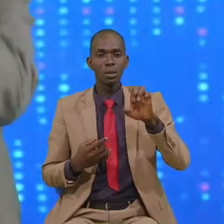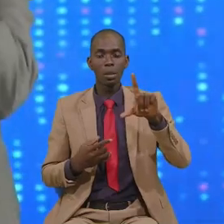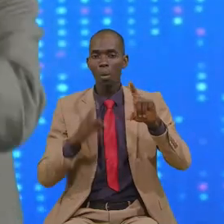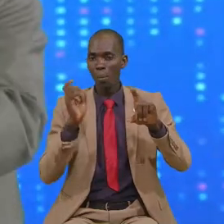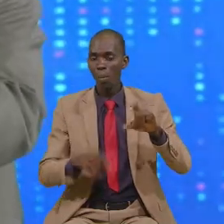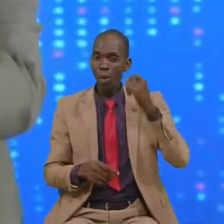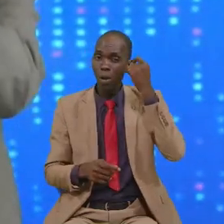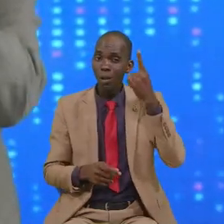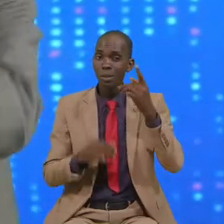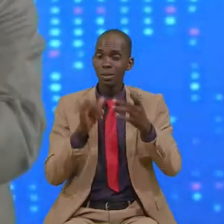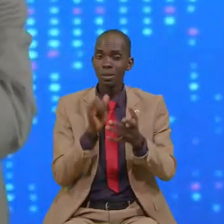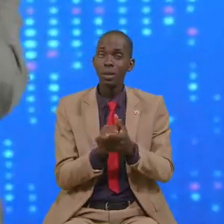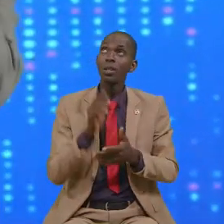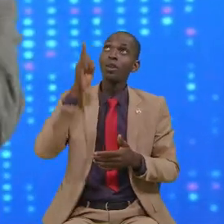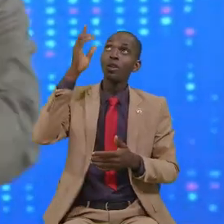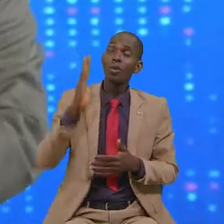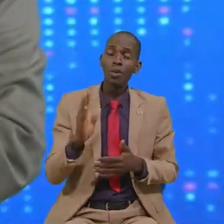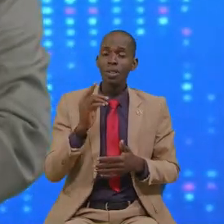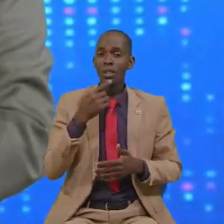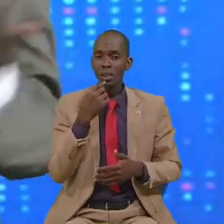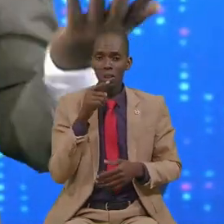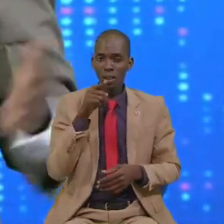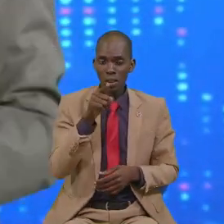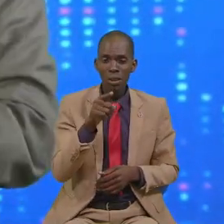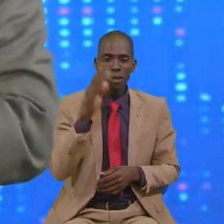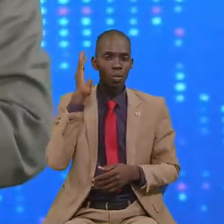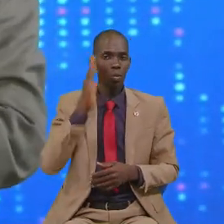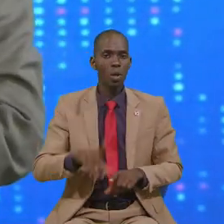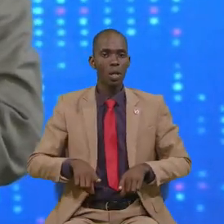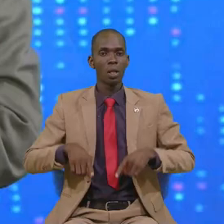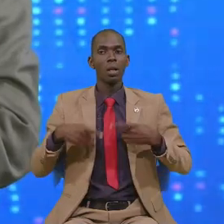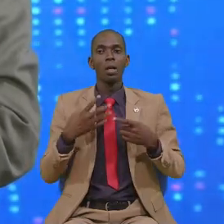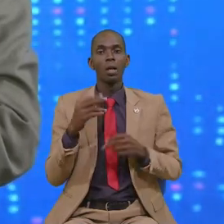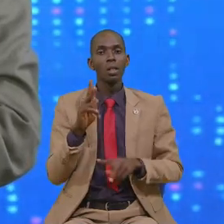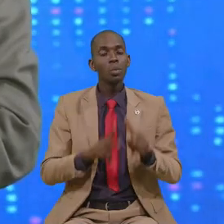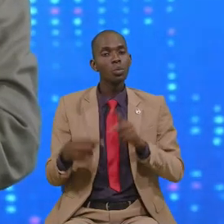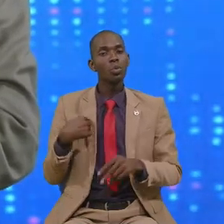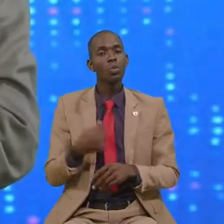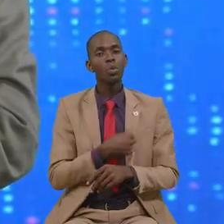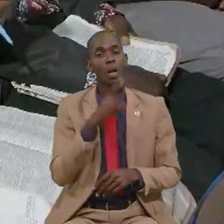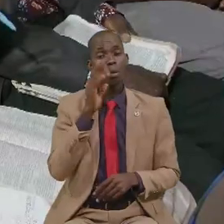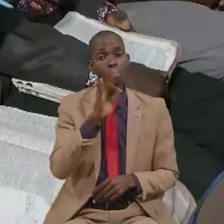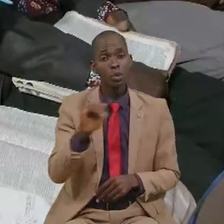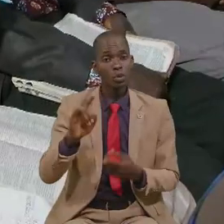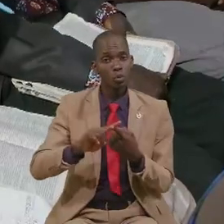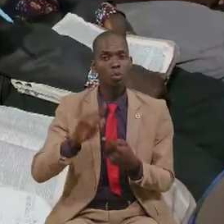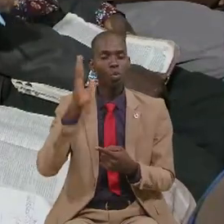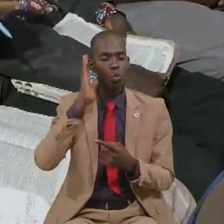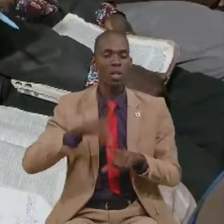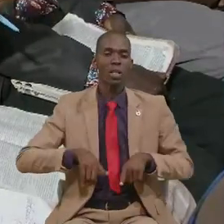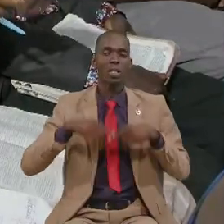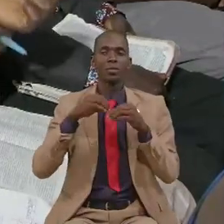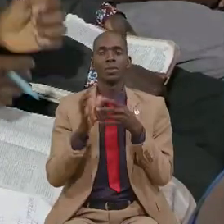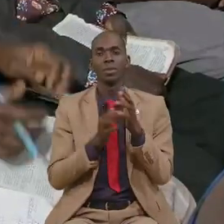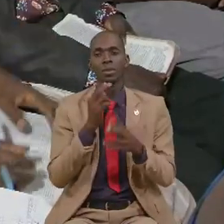said, ye shall live. And the people were preaching to, they will live. The